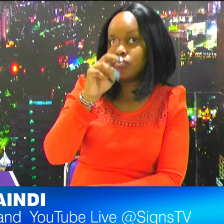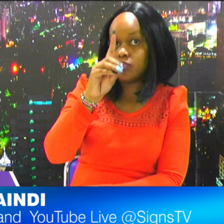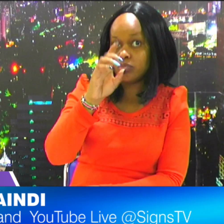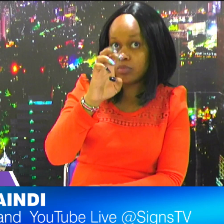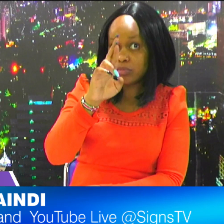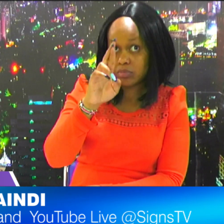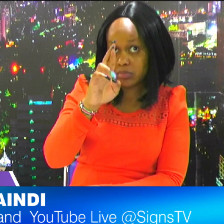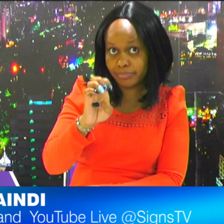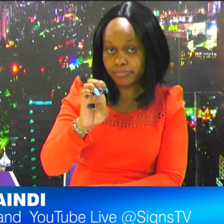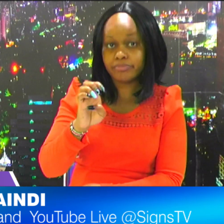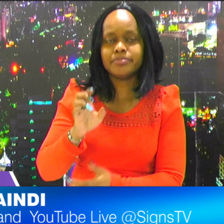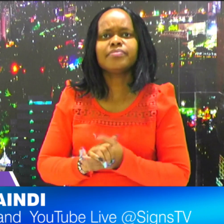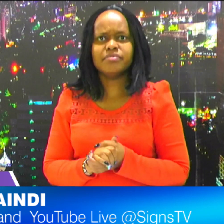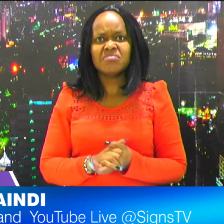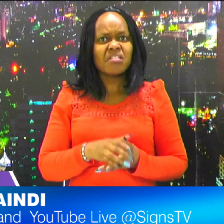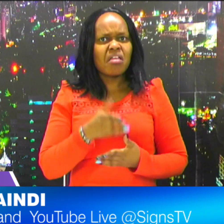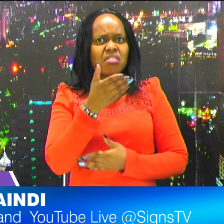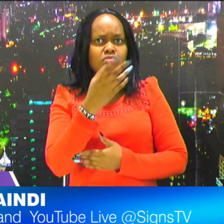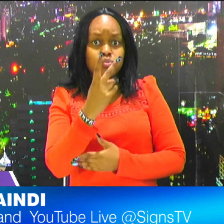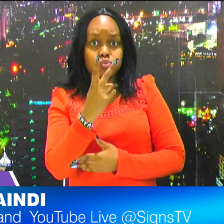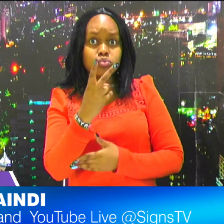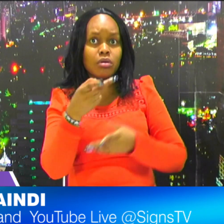the police post in Ndere.